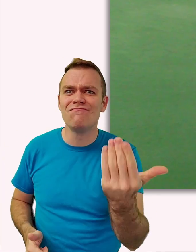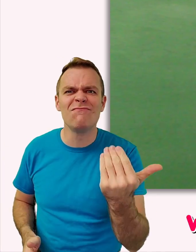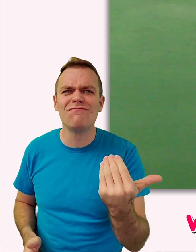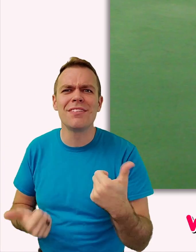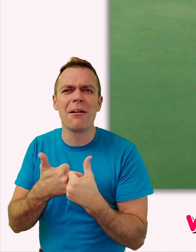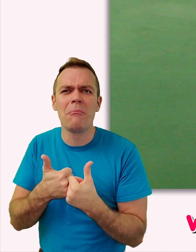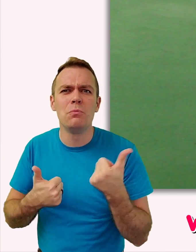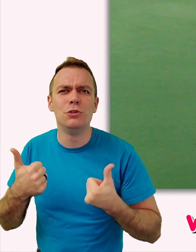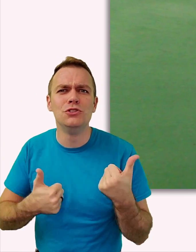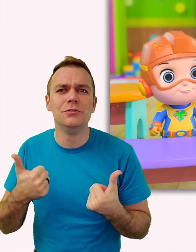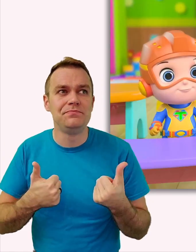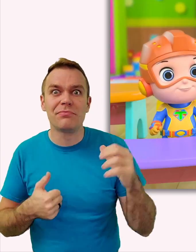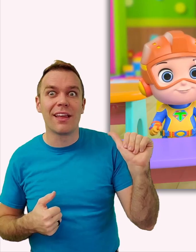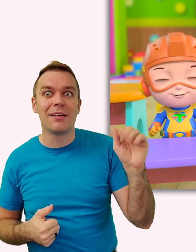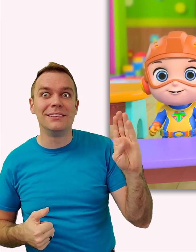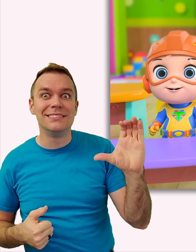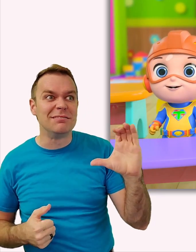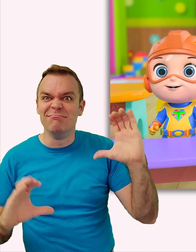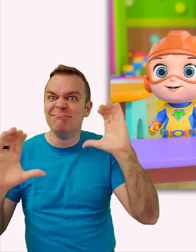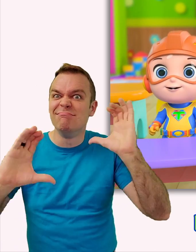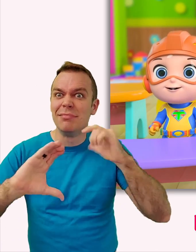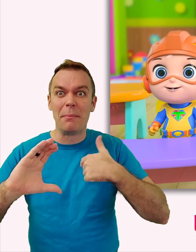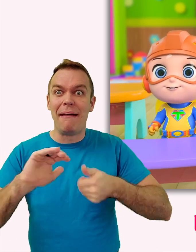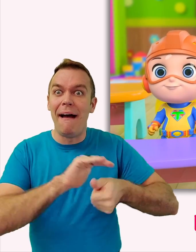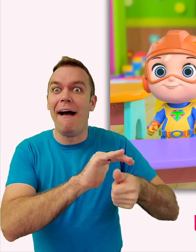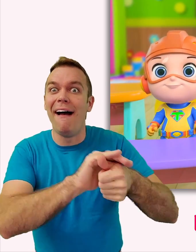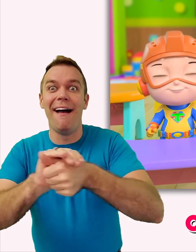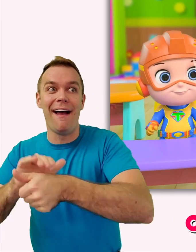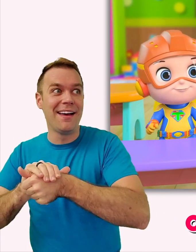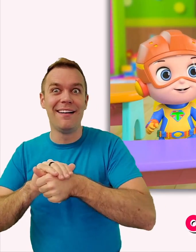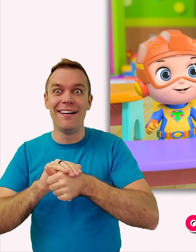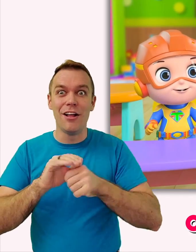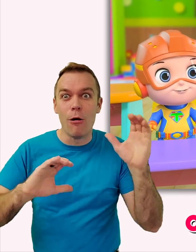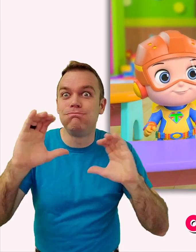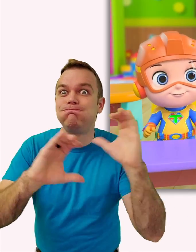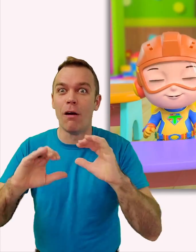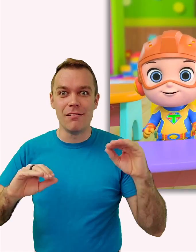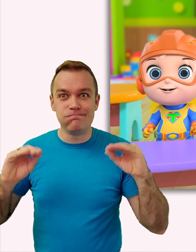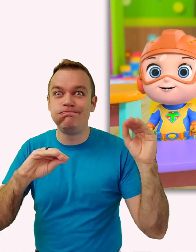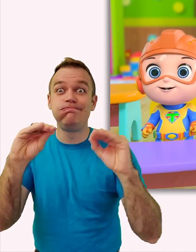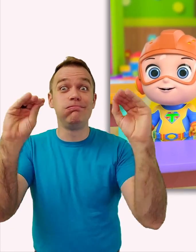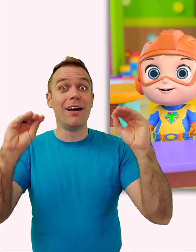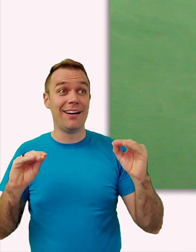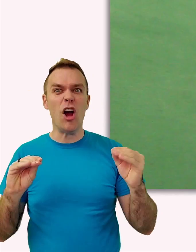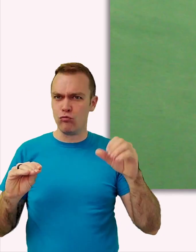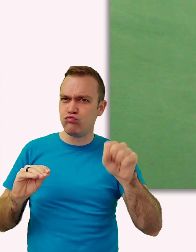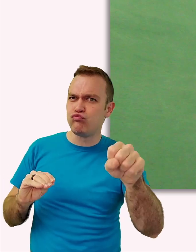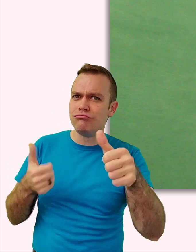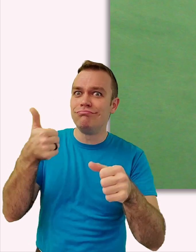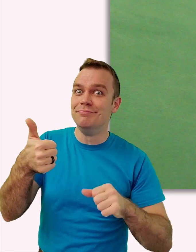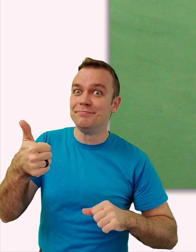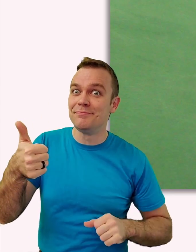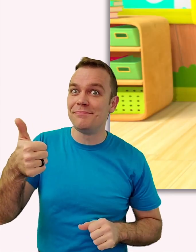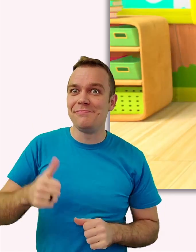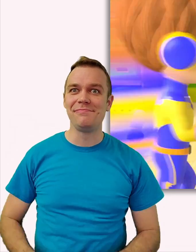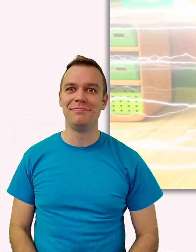Yes, Ollie. What do you want to play? An alphabet hunt. I'll hide the letters in the classroom and we all can build this pyramid again.